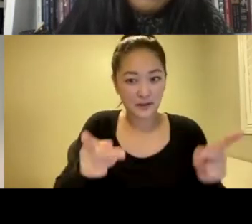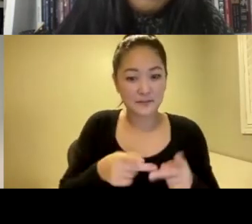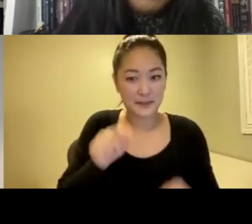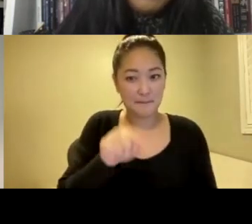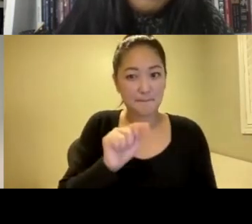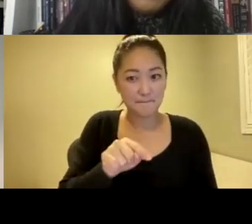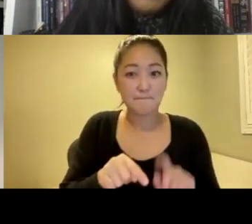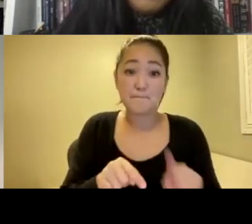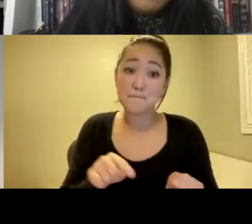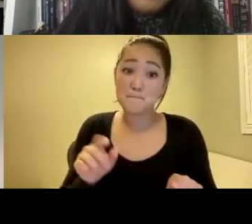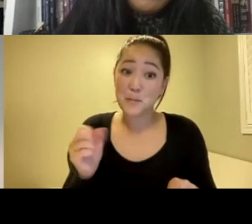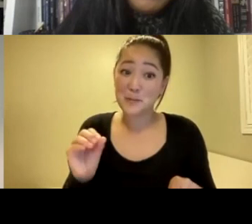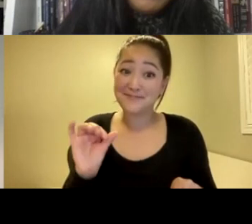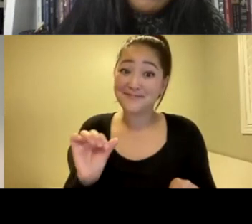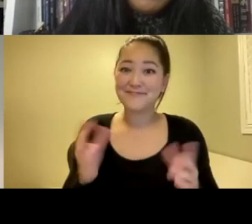Yeah.